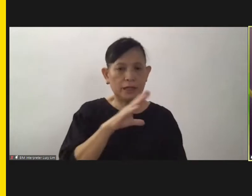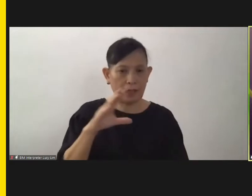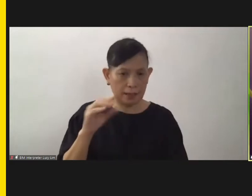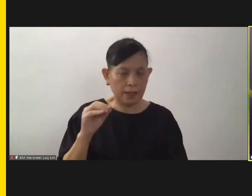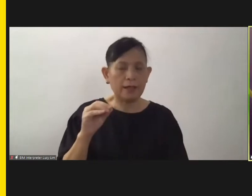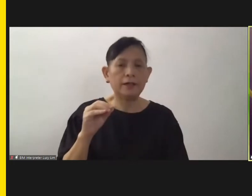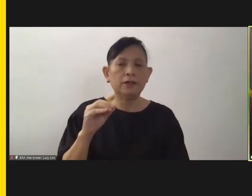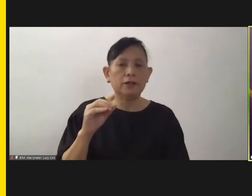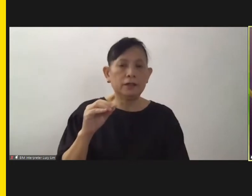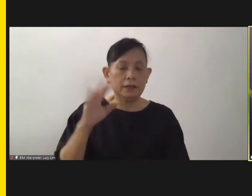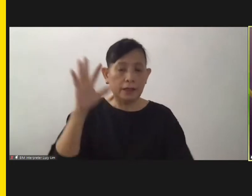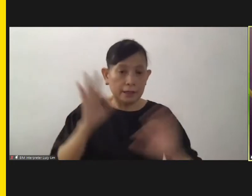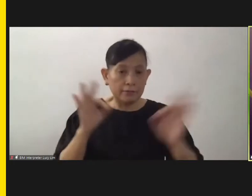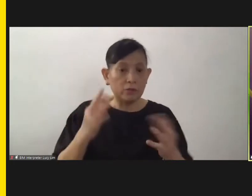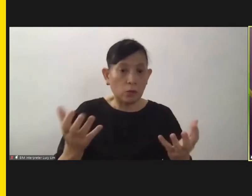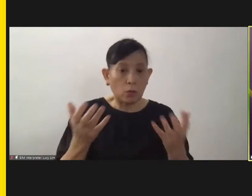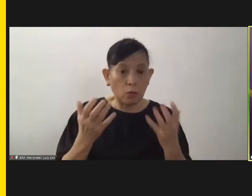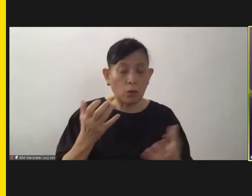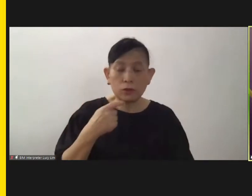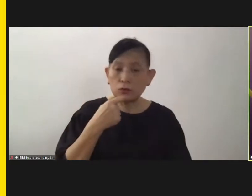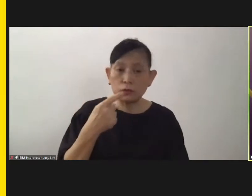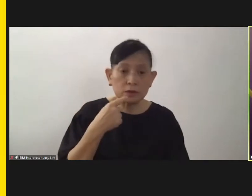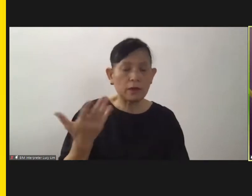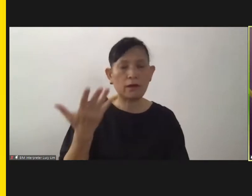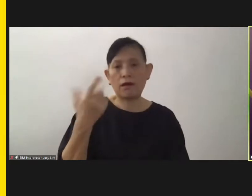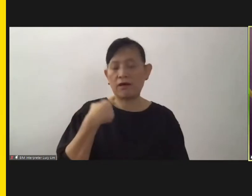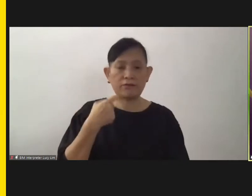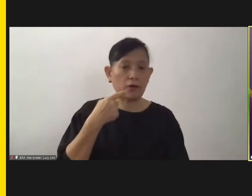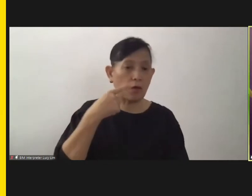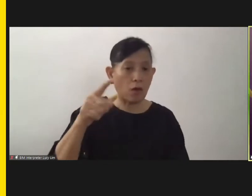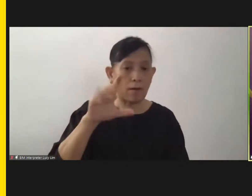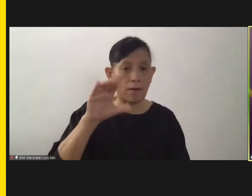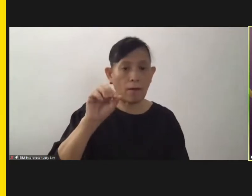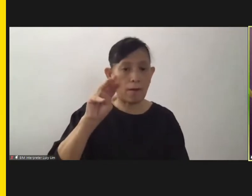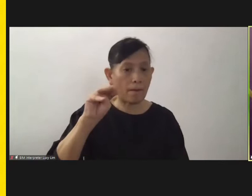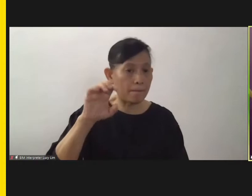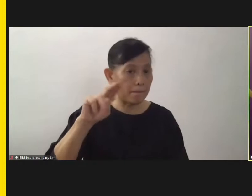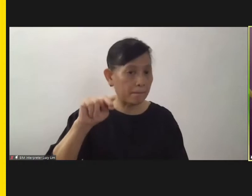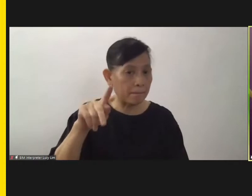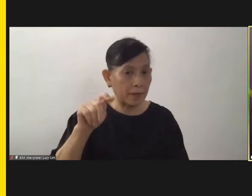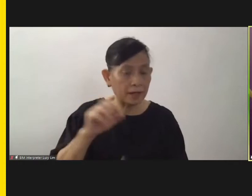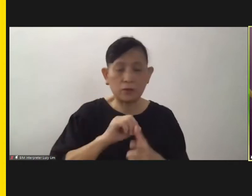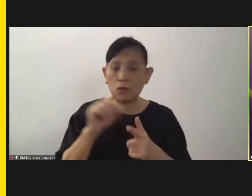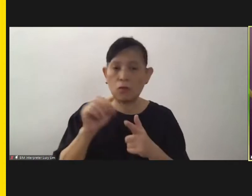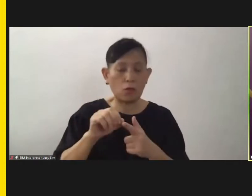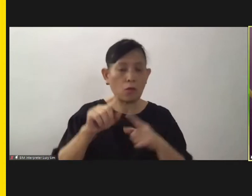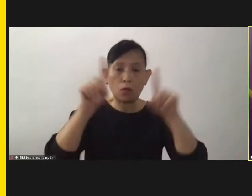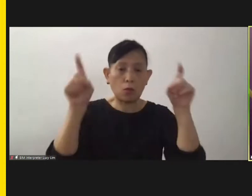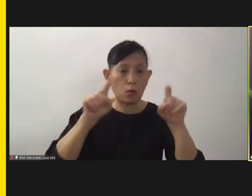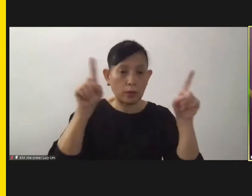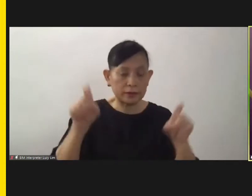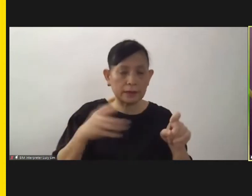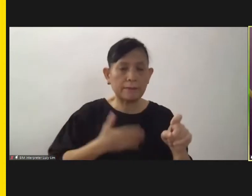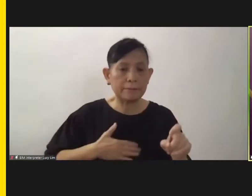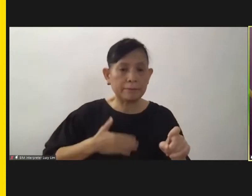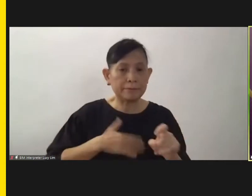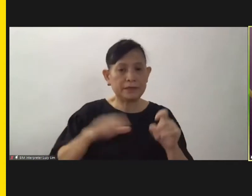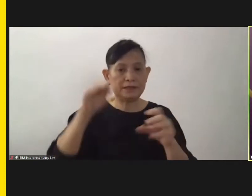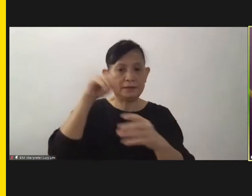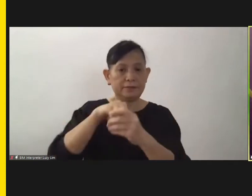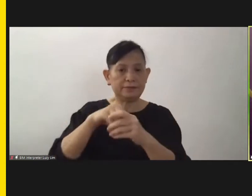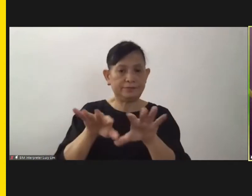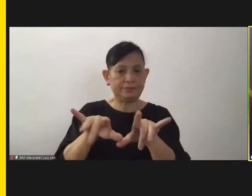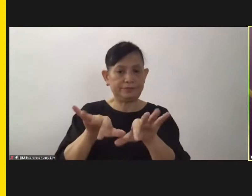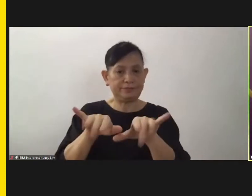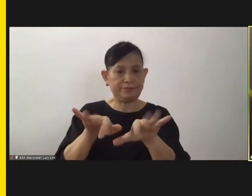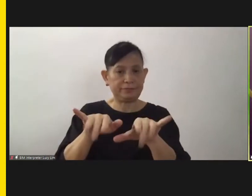yourself. So if you have something to say, if you have a comment, if you would like to ask any questions, please feel free to put them in the chat box that we